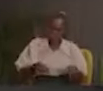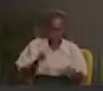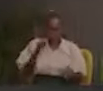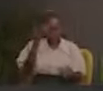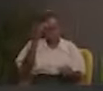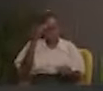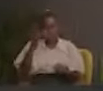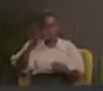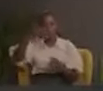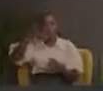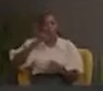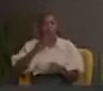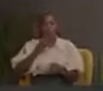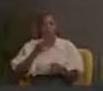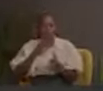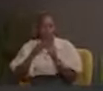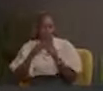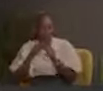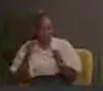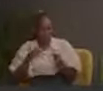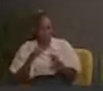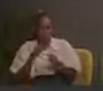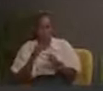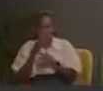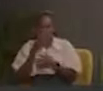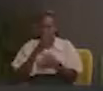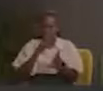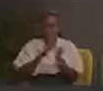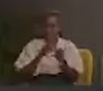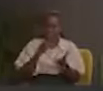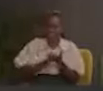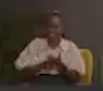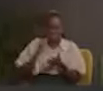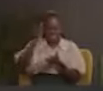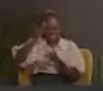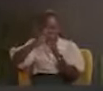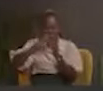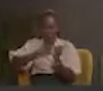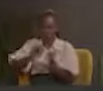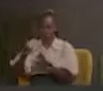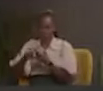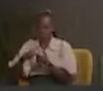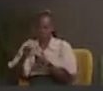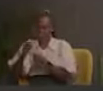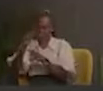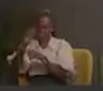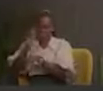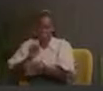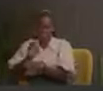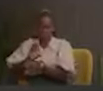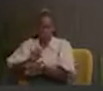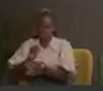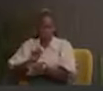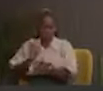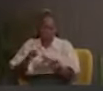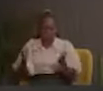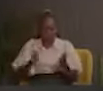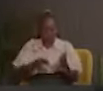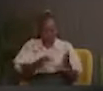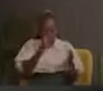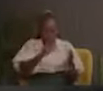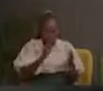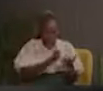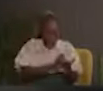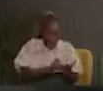Paul was making reference to that which was speaking. The Bible says he went to the temple and he opened and found where it was written concerning